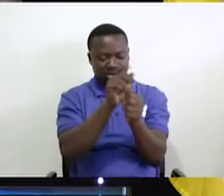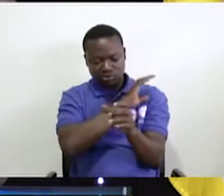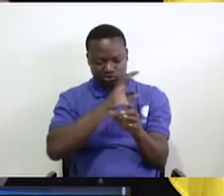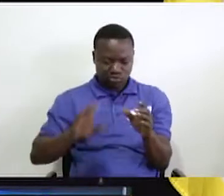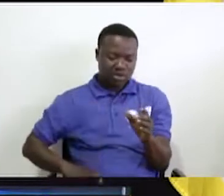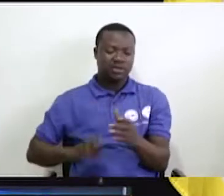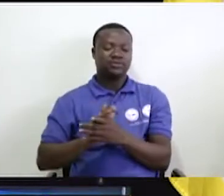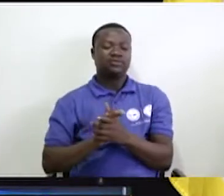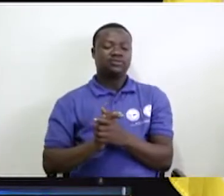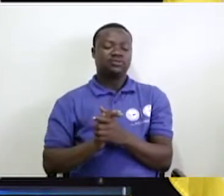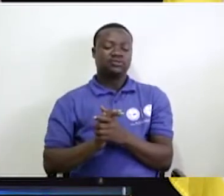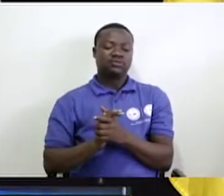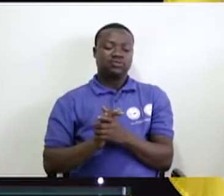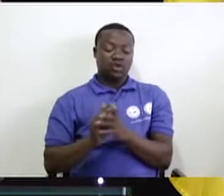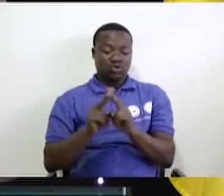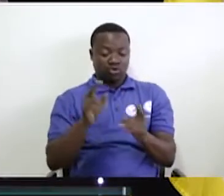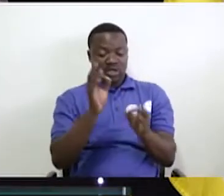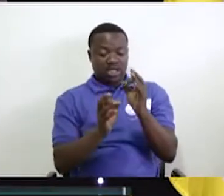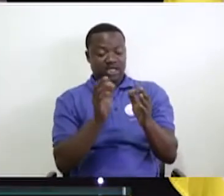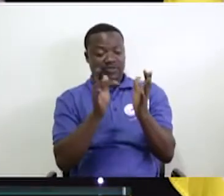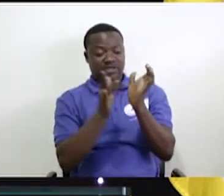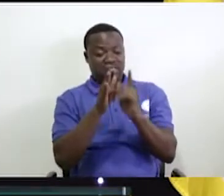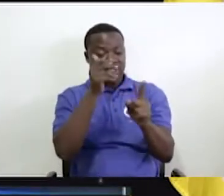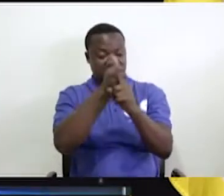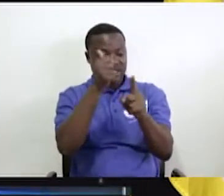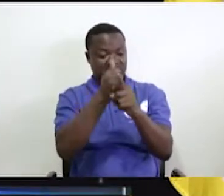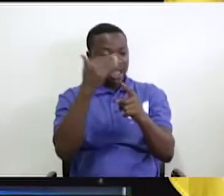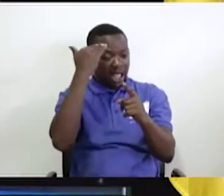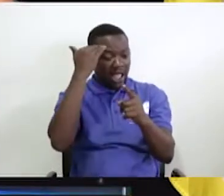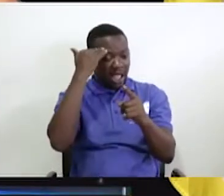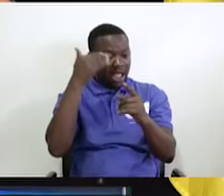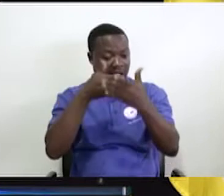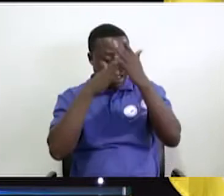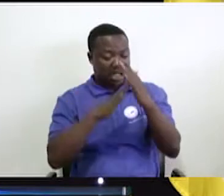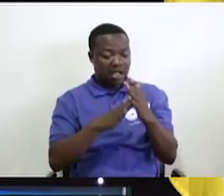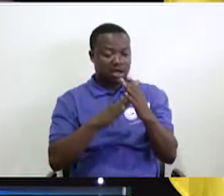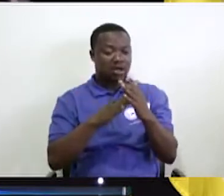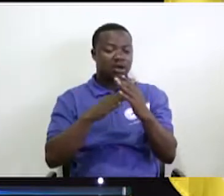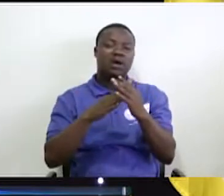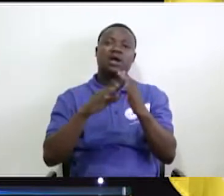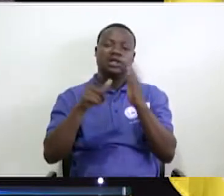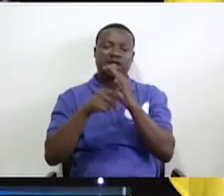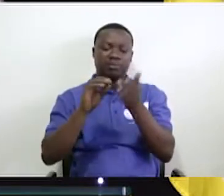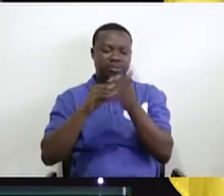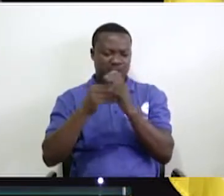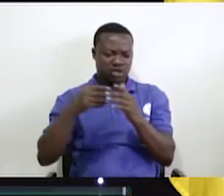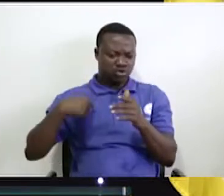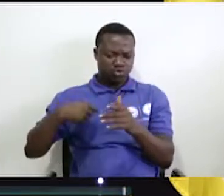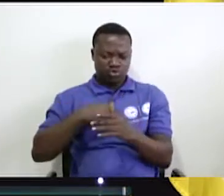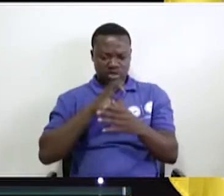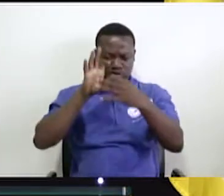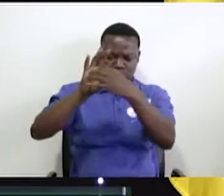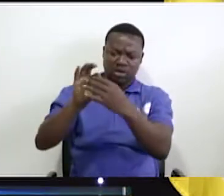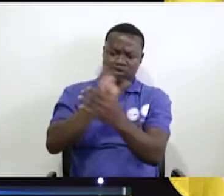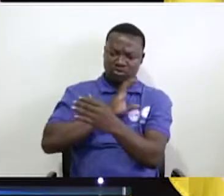And if Jesus is the heir of God and he has given him all things, what about us? We are also seated together with him